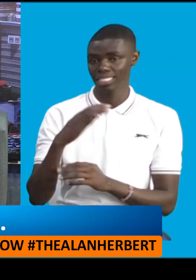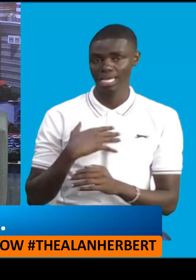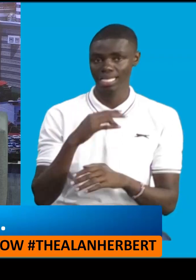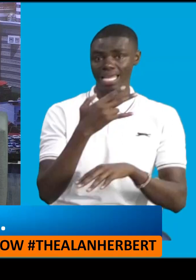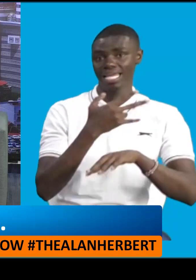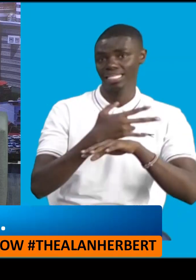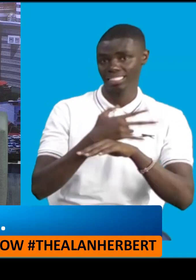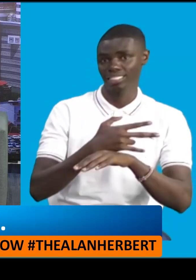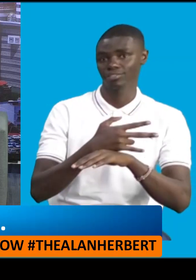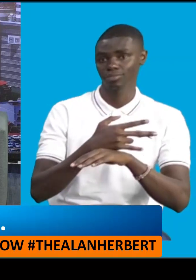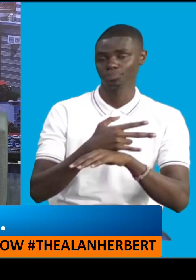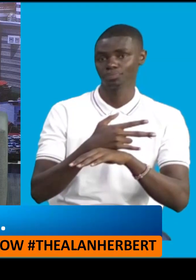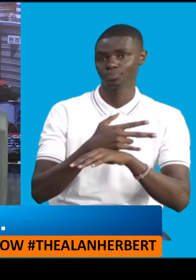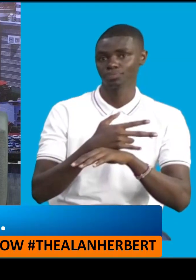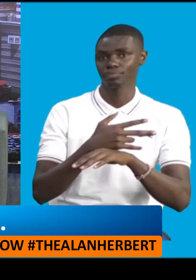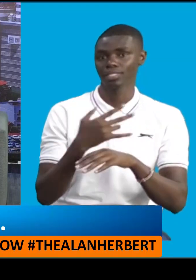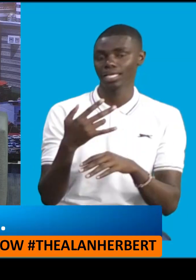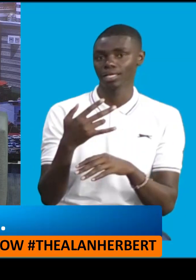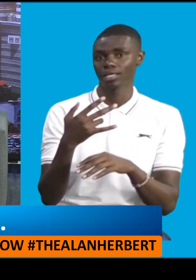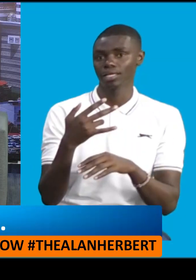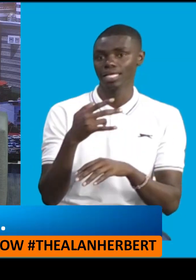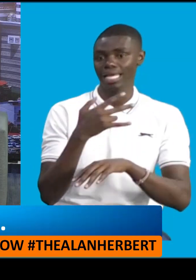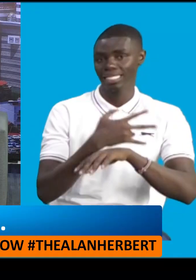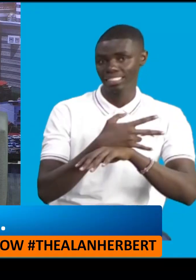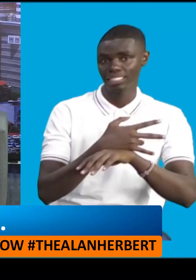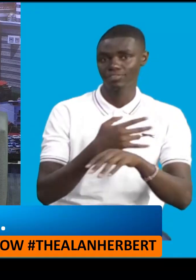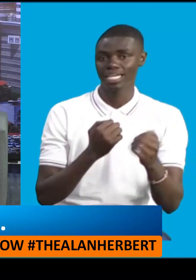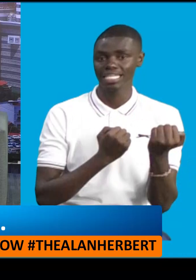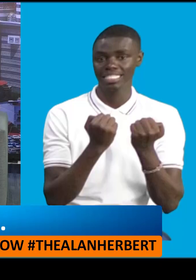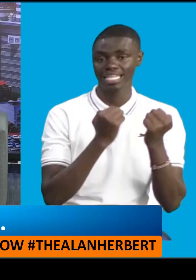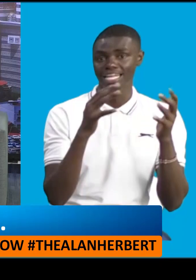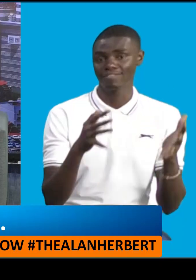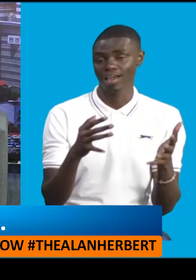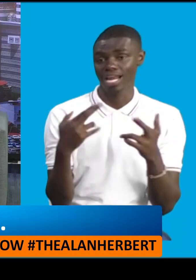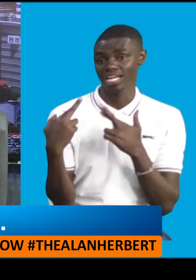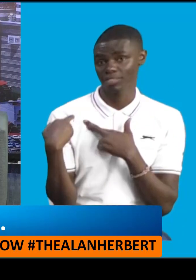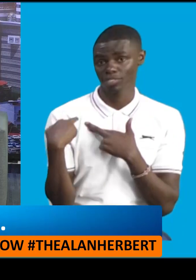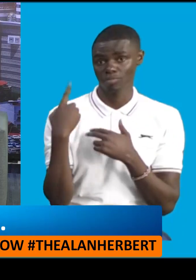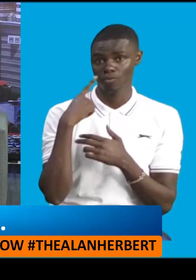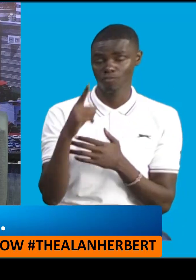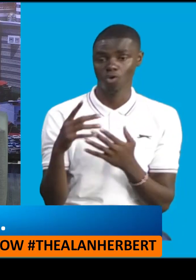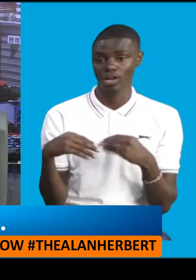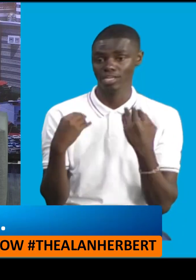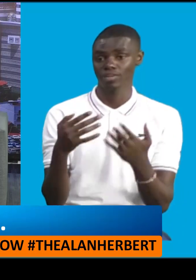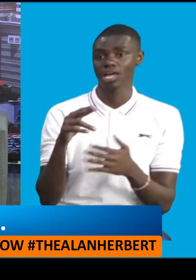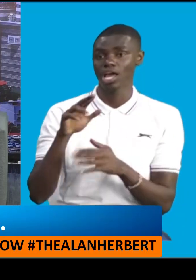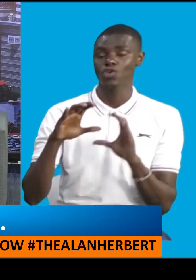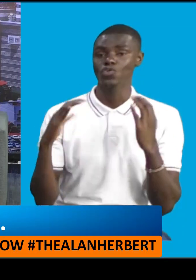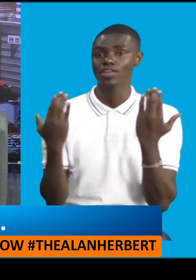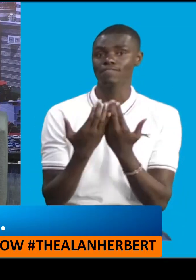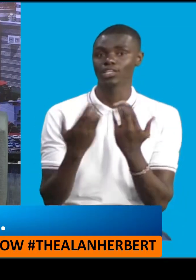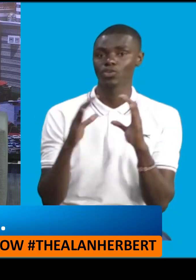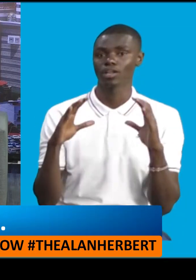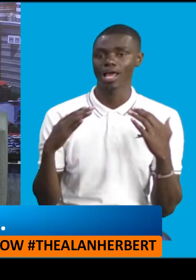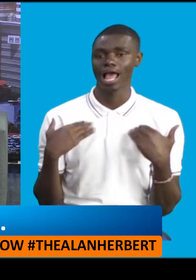and NHIF as a whole, and NHIF is the driver that is responsible for delivering the